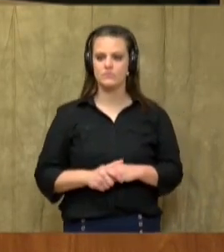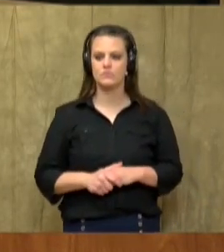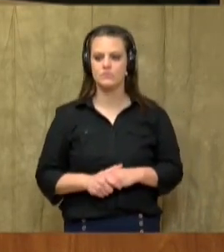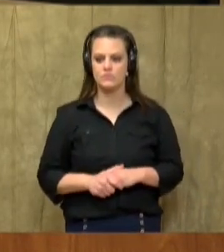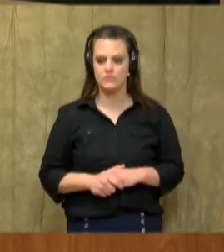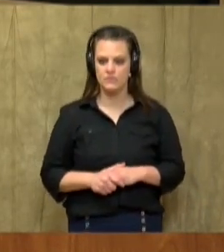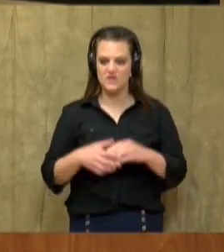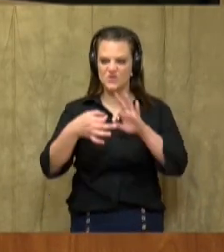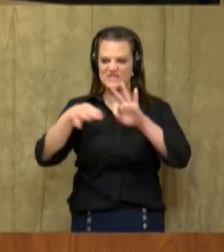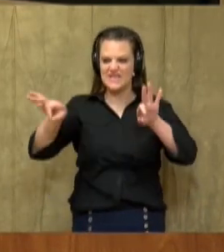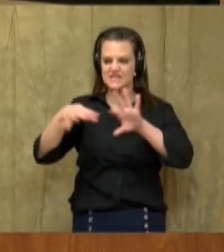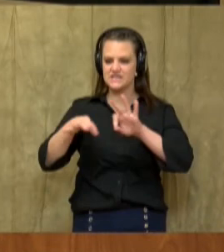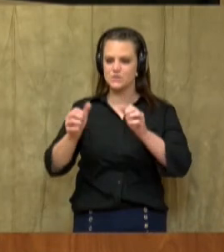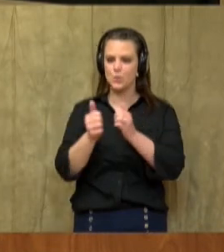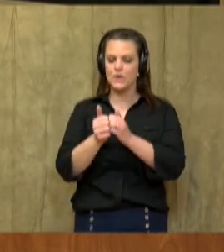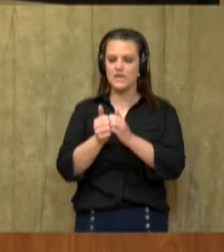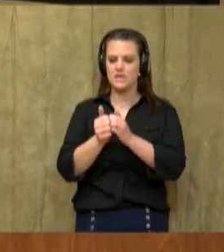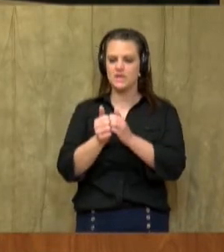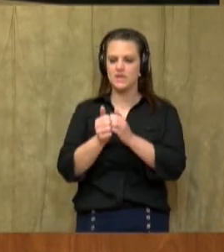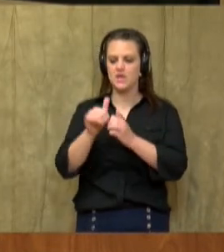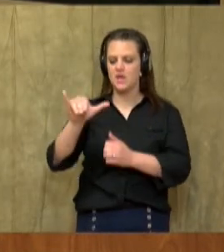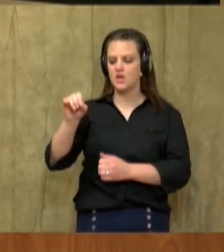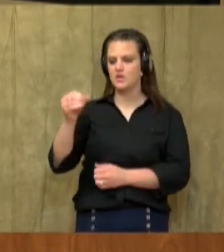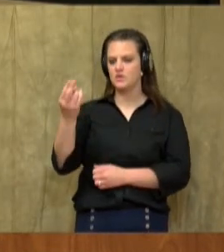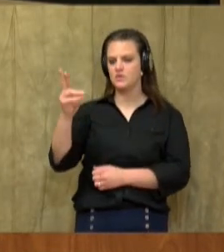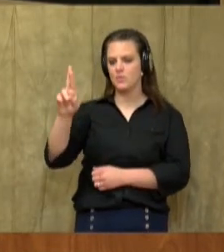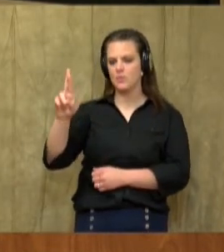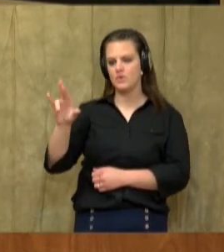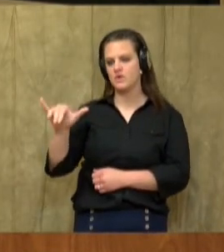at these sentences with your and your.